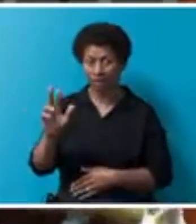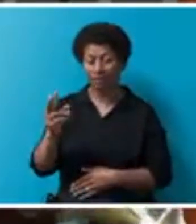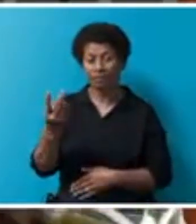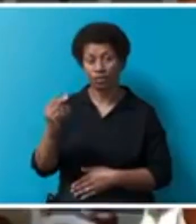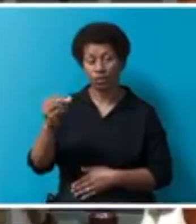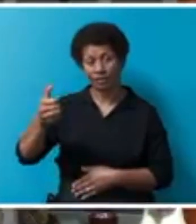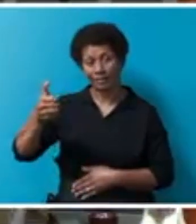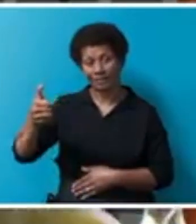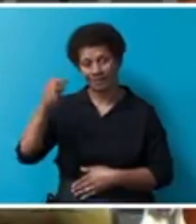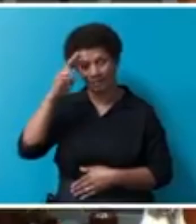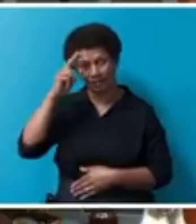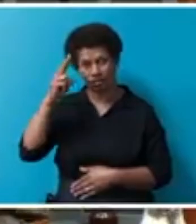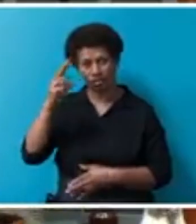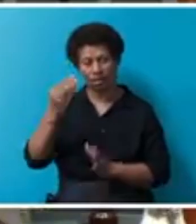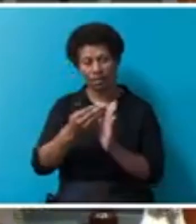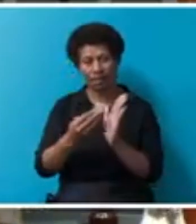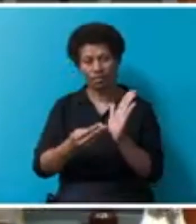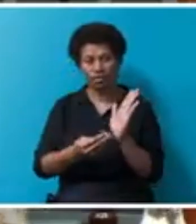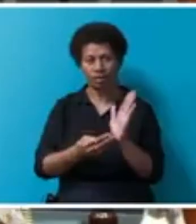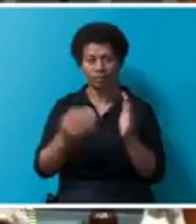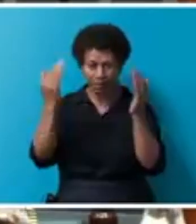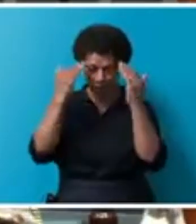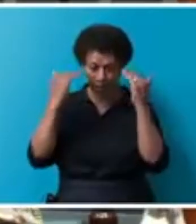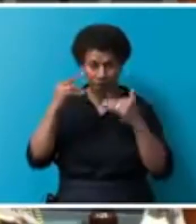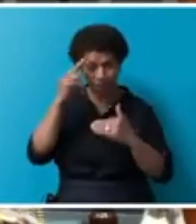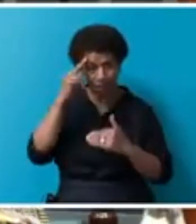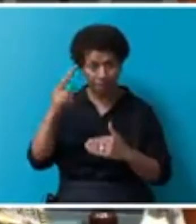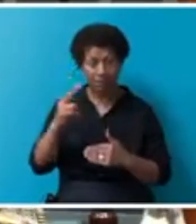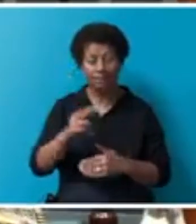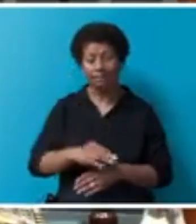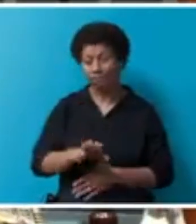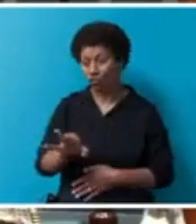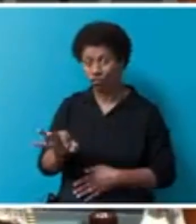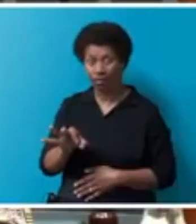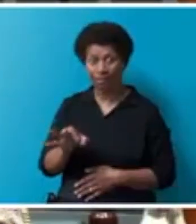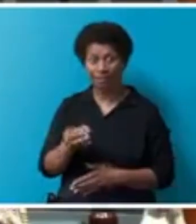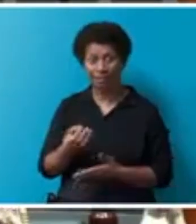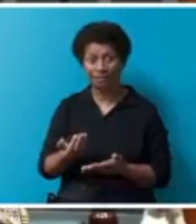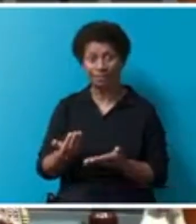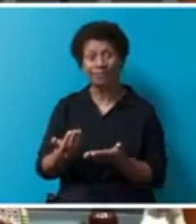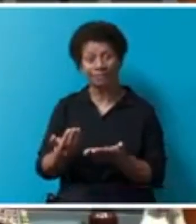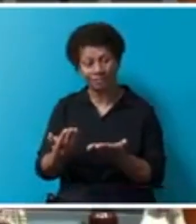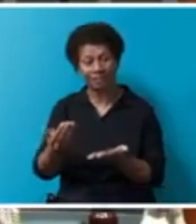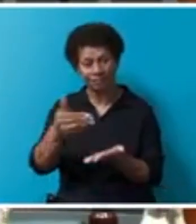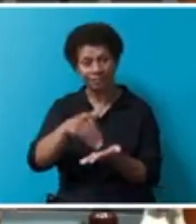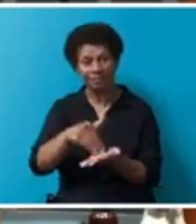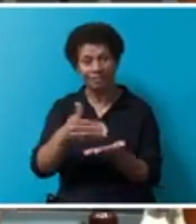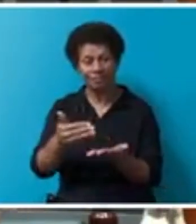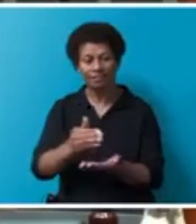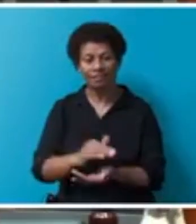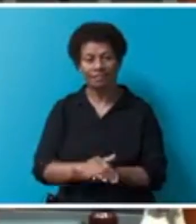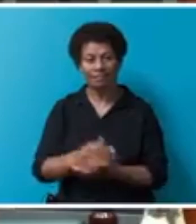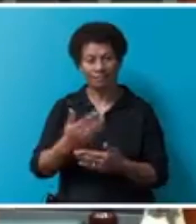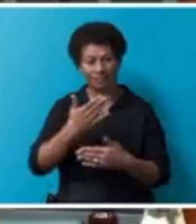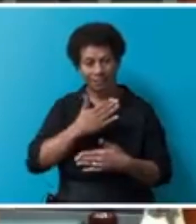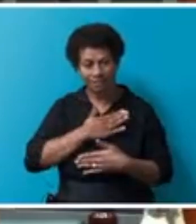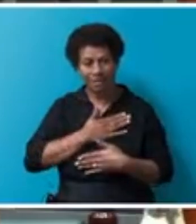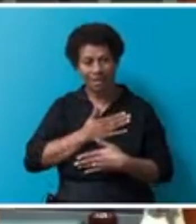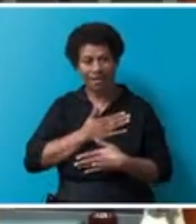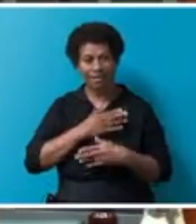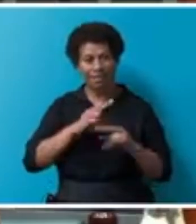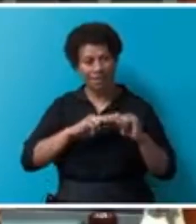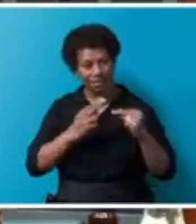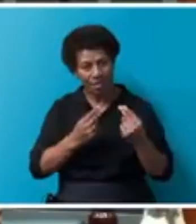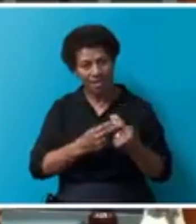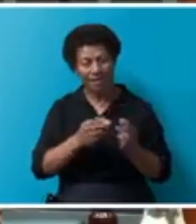Budget. Mr. Speaker, sir, before I contribute to the budget debate, I extend my and that of my family,